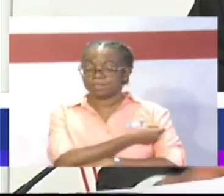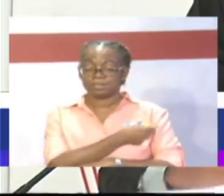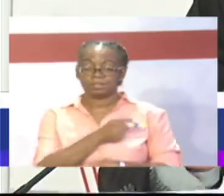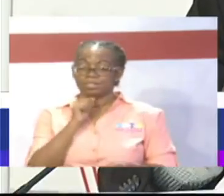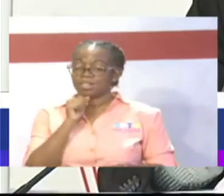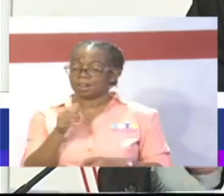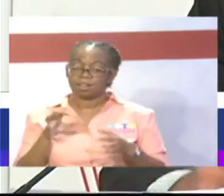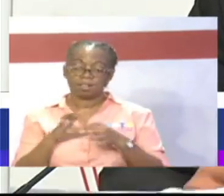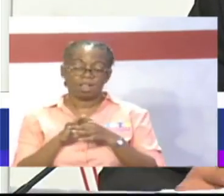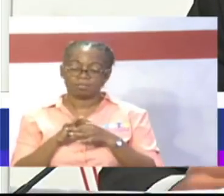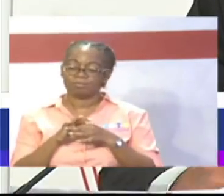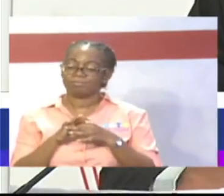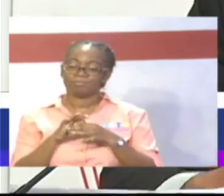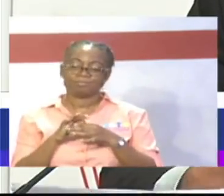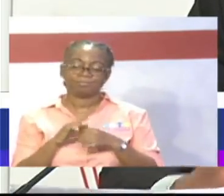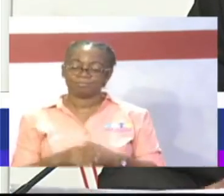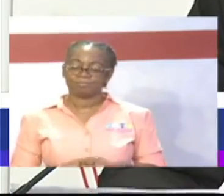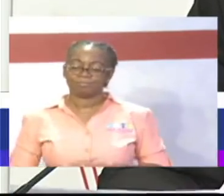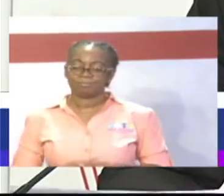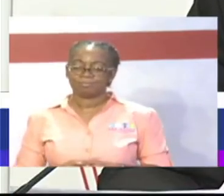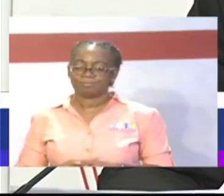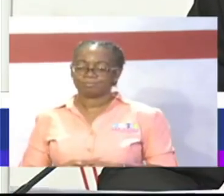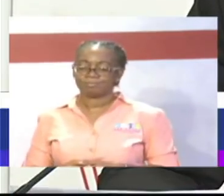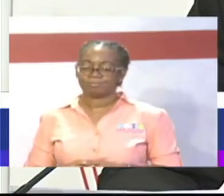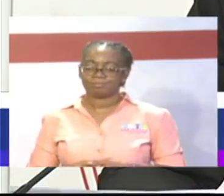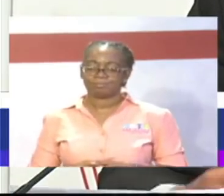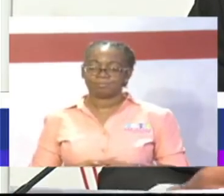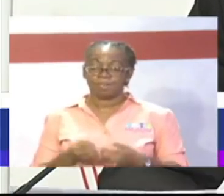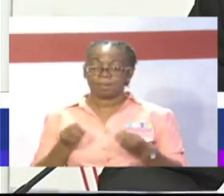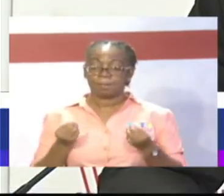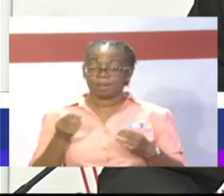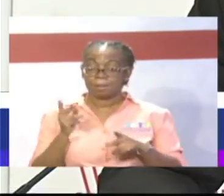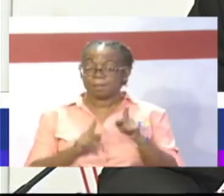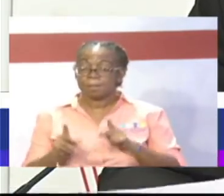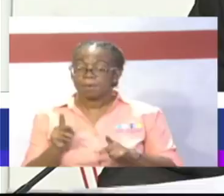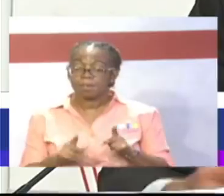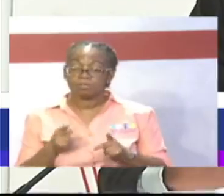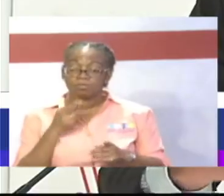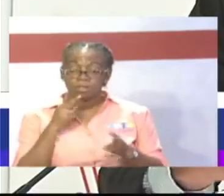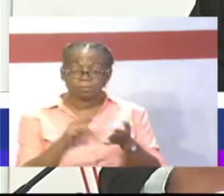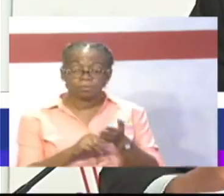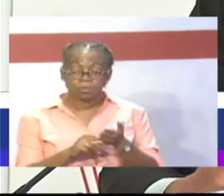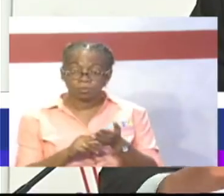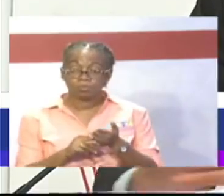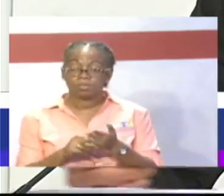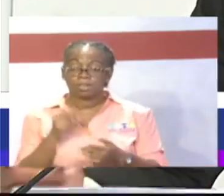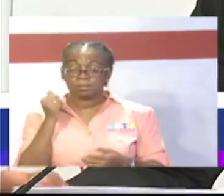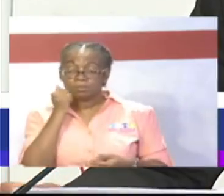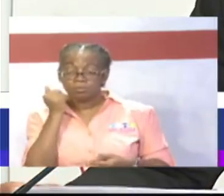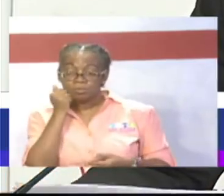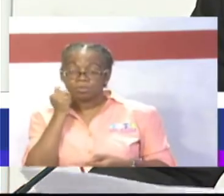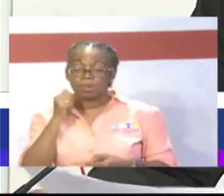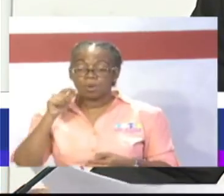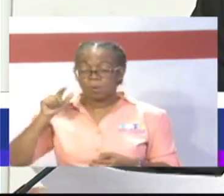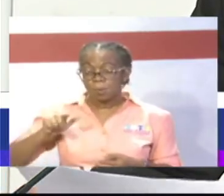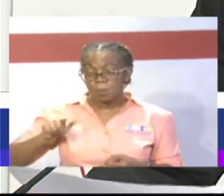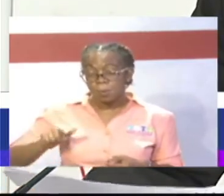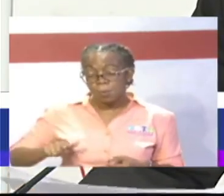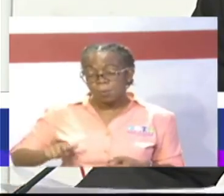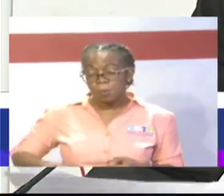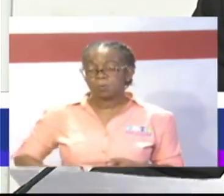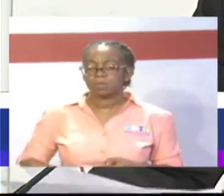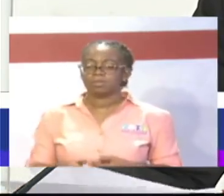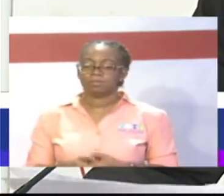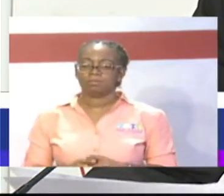vaccine. The actual number of reports of menstrual disorders is low in relation to both